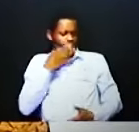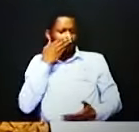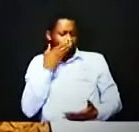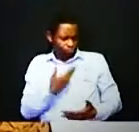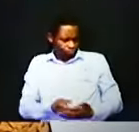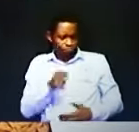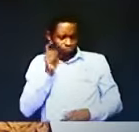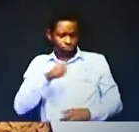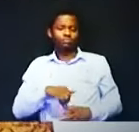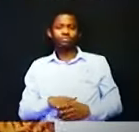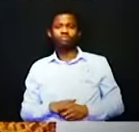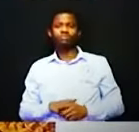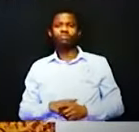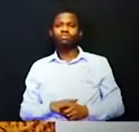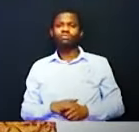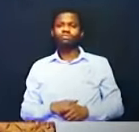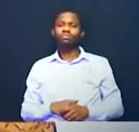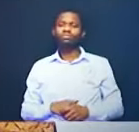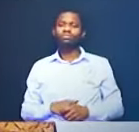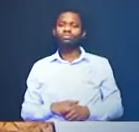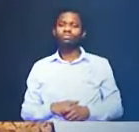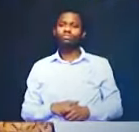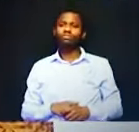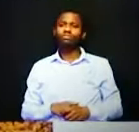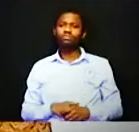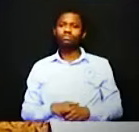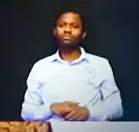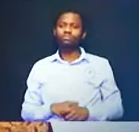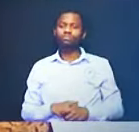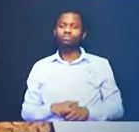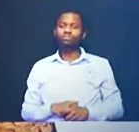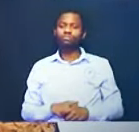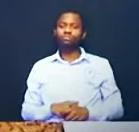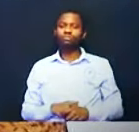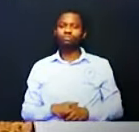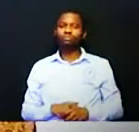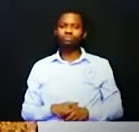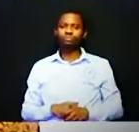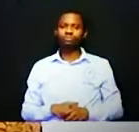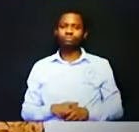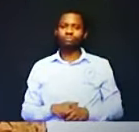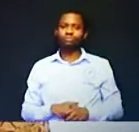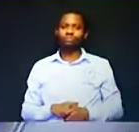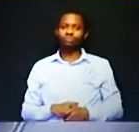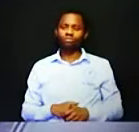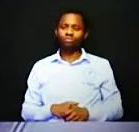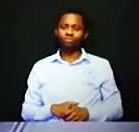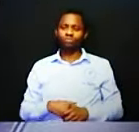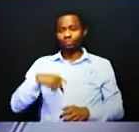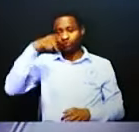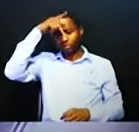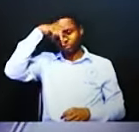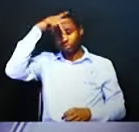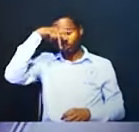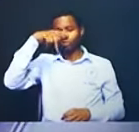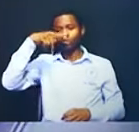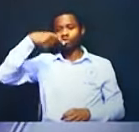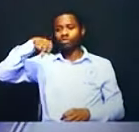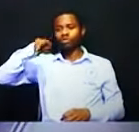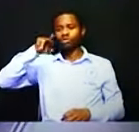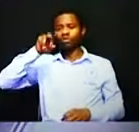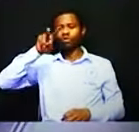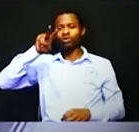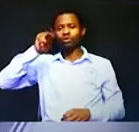your beer. We and see, I want your baby, beer, ne fin so, would you honey? Proverbs 31, verse 10 and